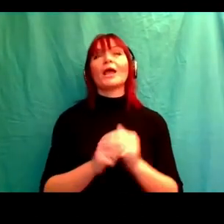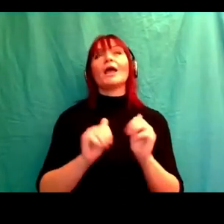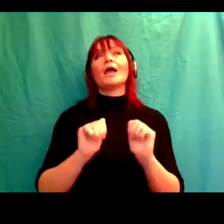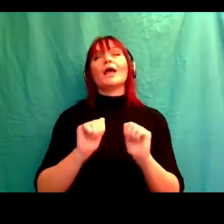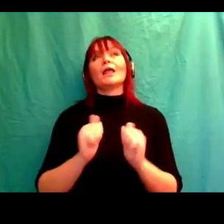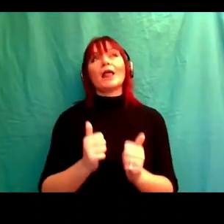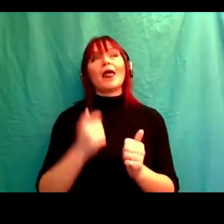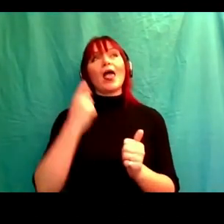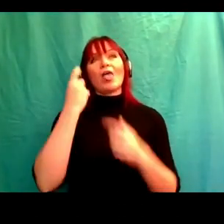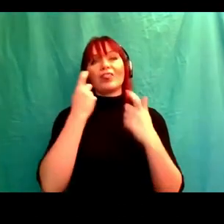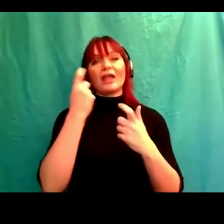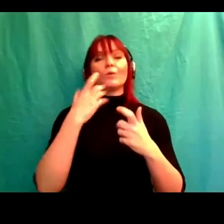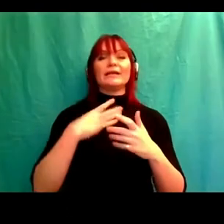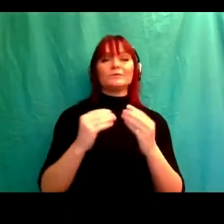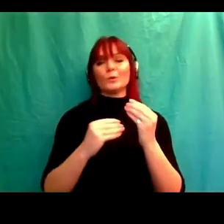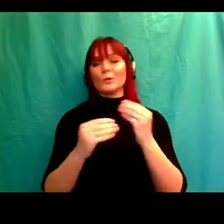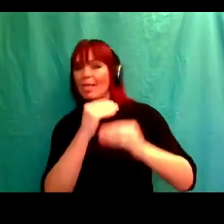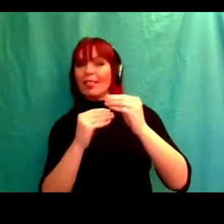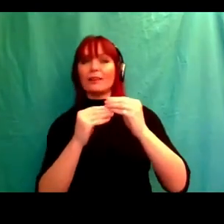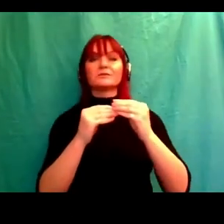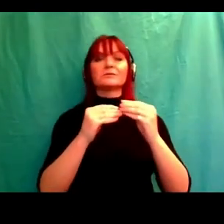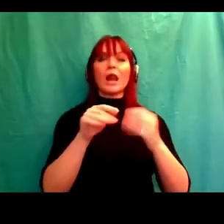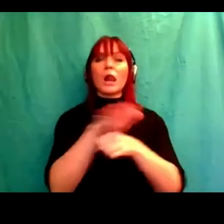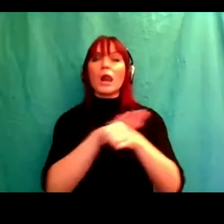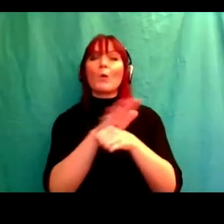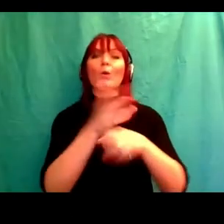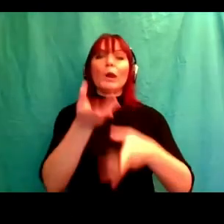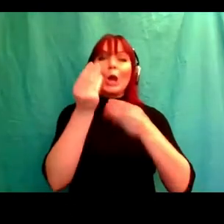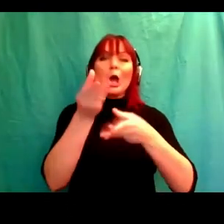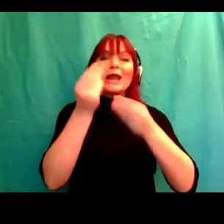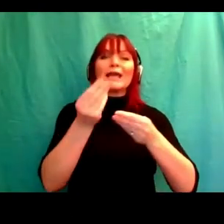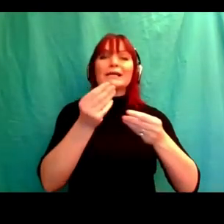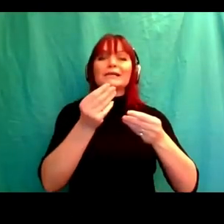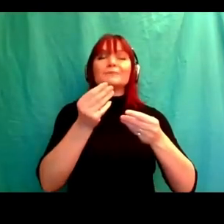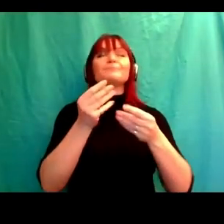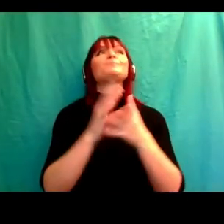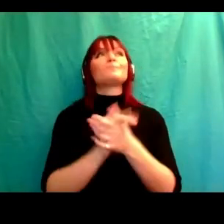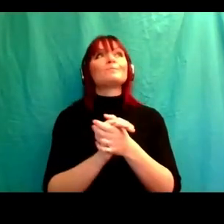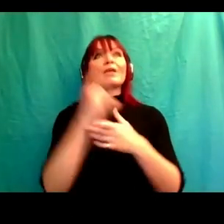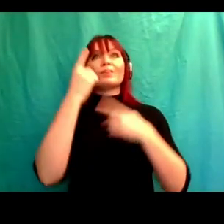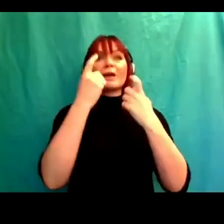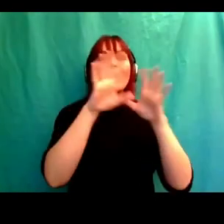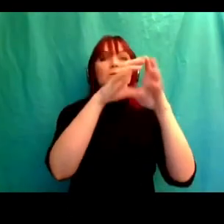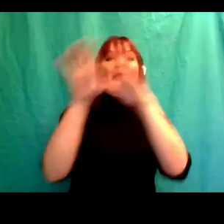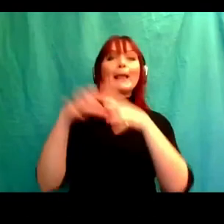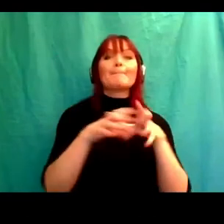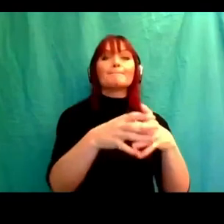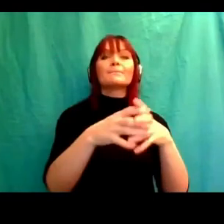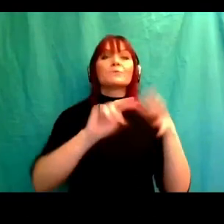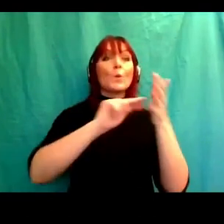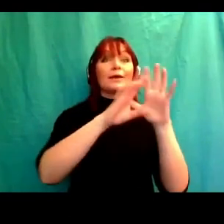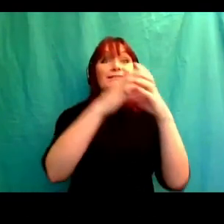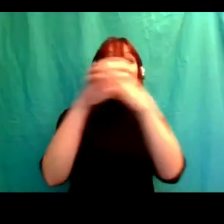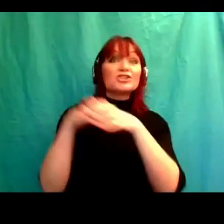build local learning systems. So how you embed that into the daily work of teams and organisations. And I think we've seen some great